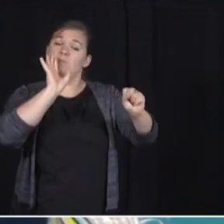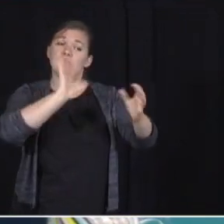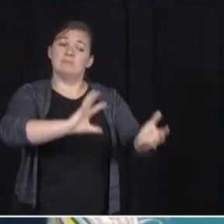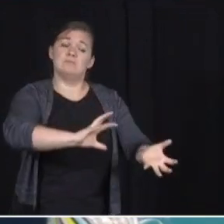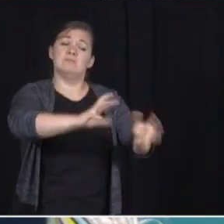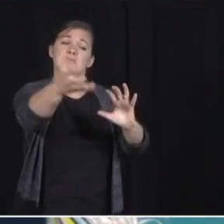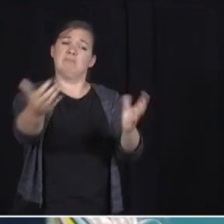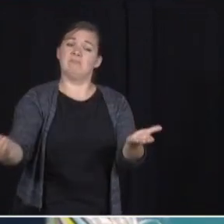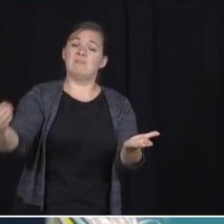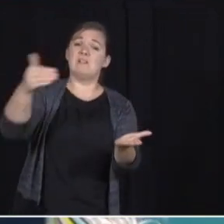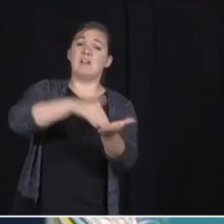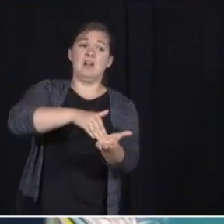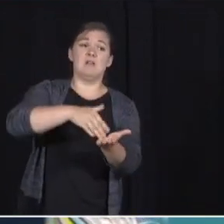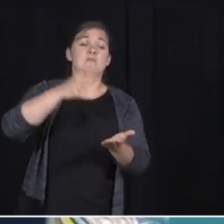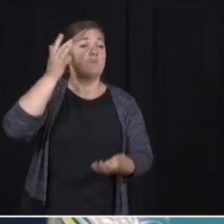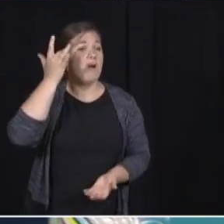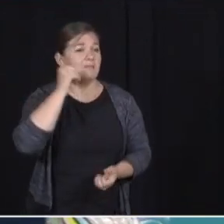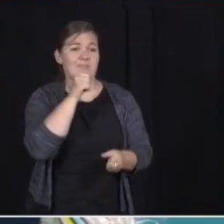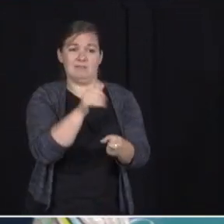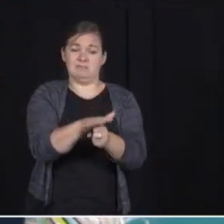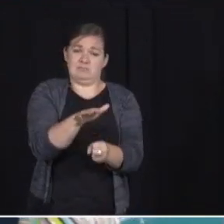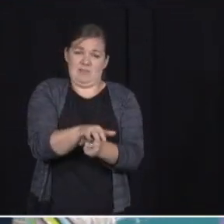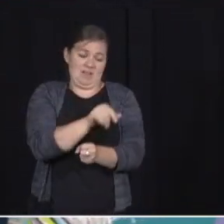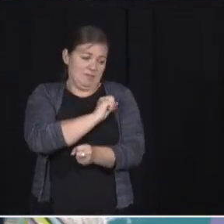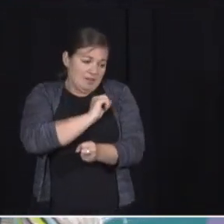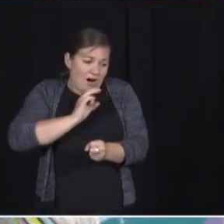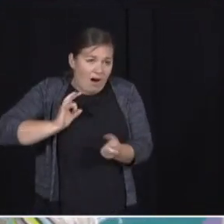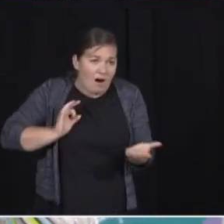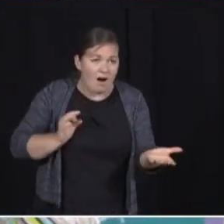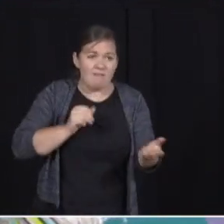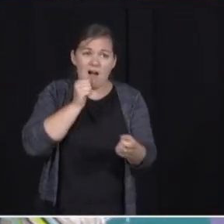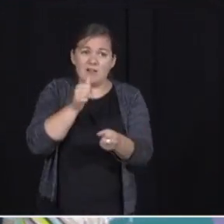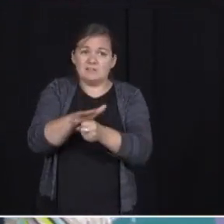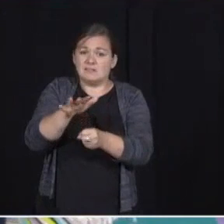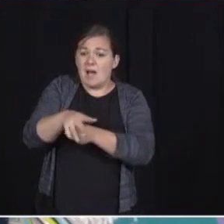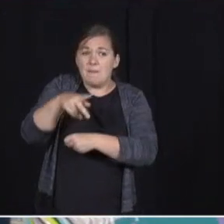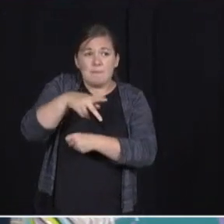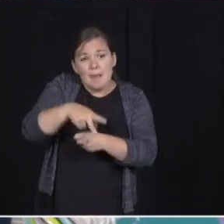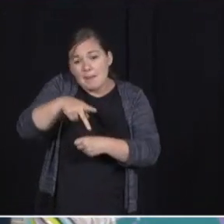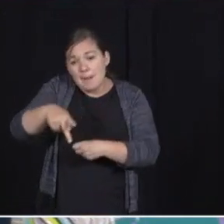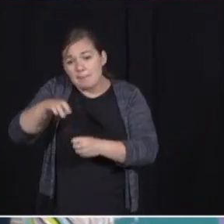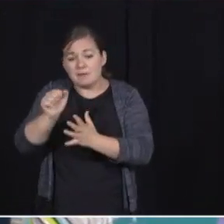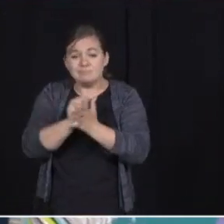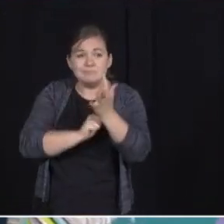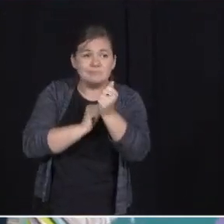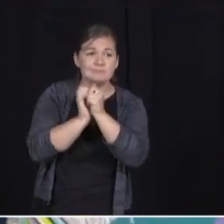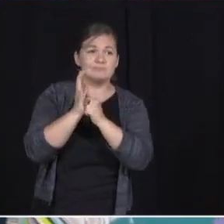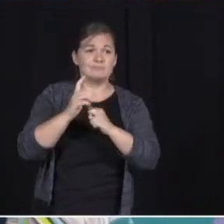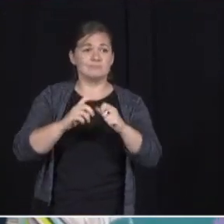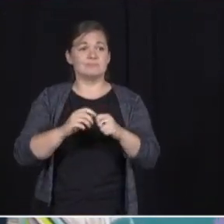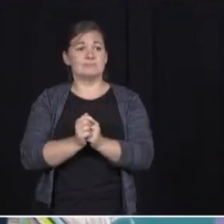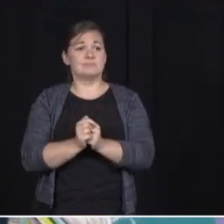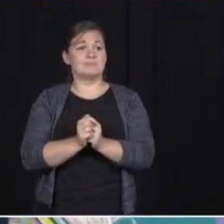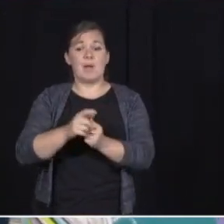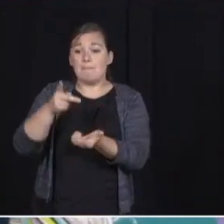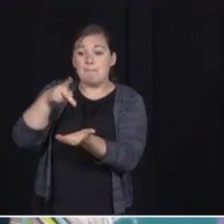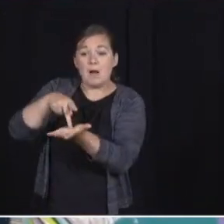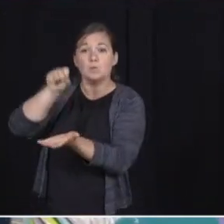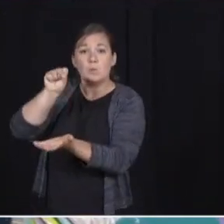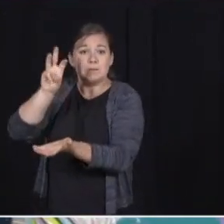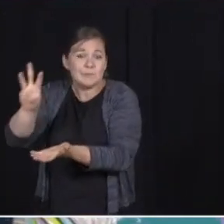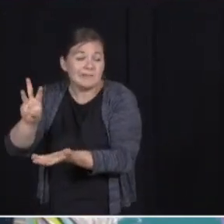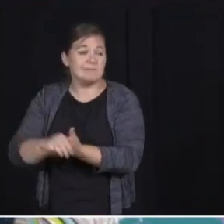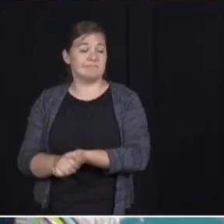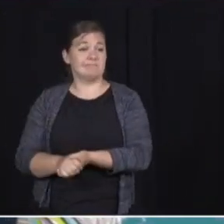of registered staff and personal support workers, and they don't want to wait for another report and another strategy. And